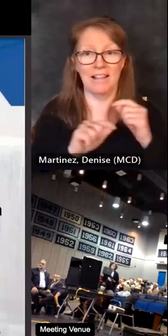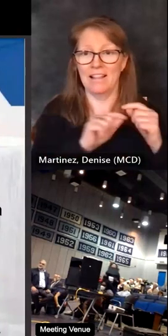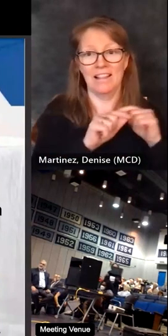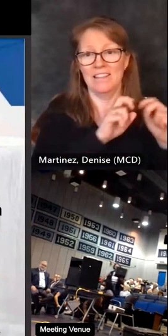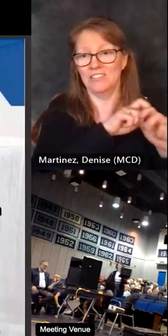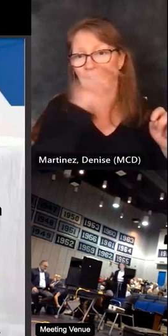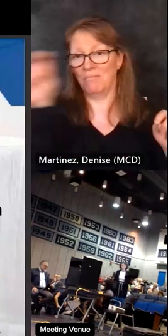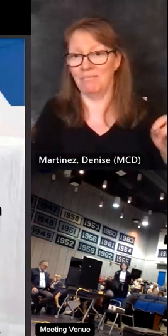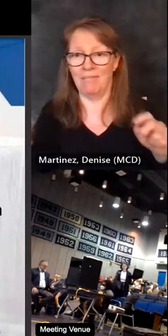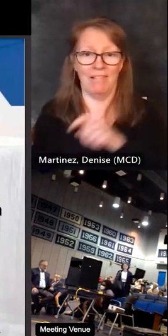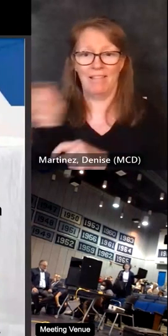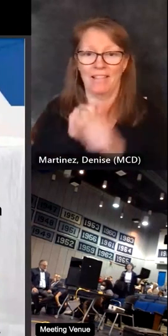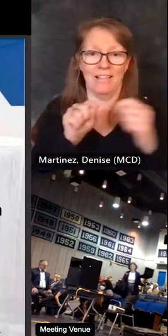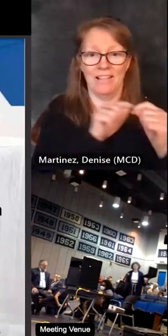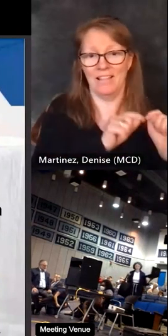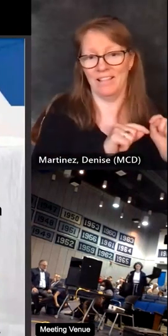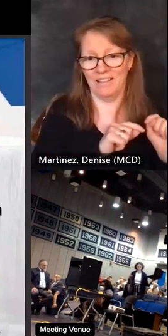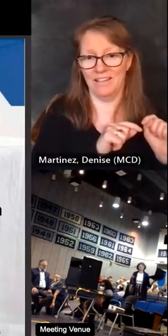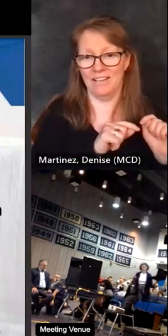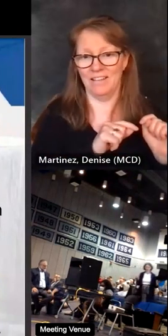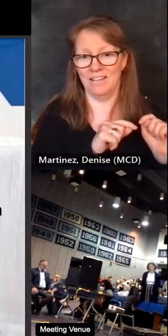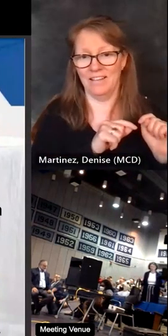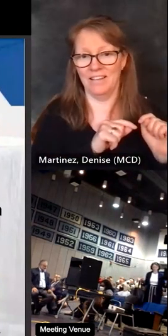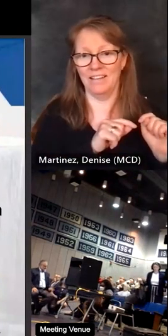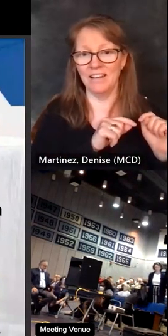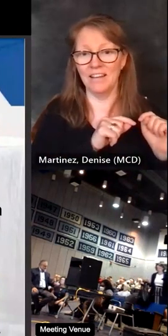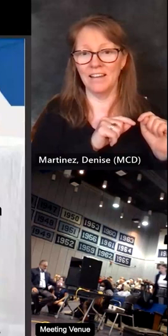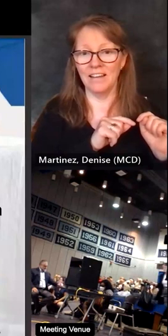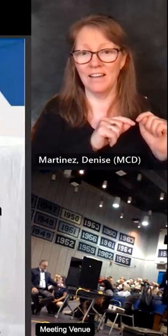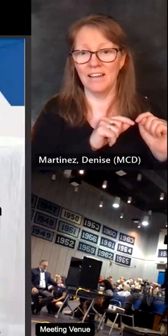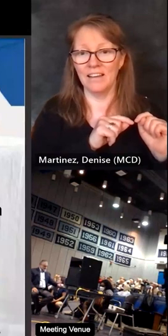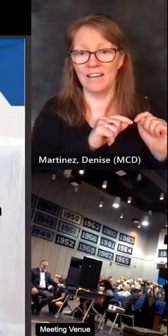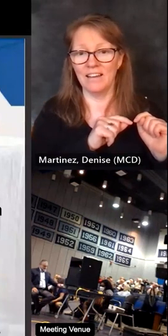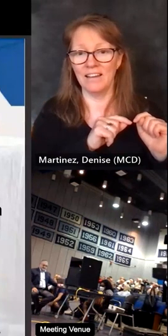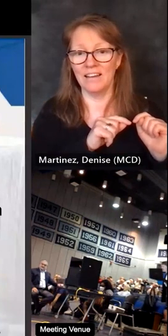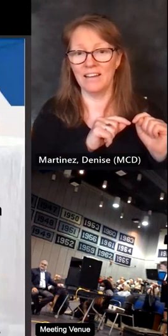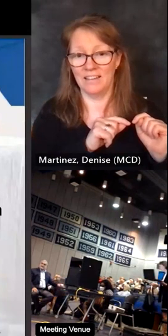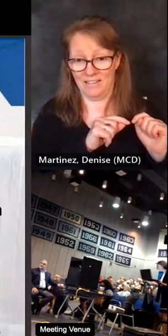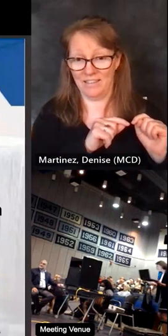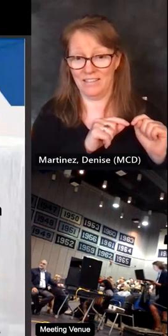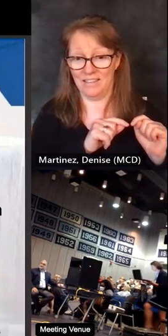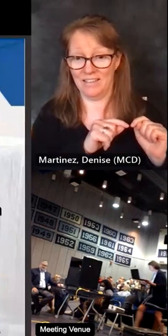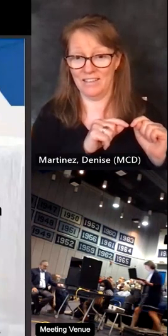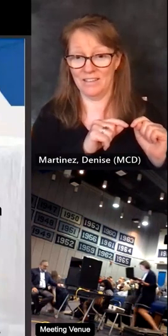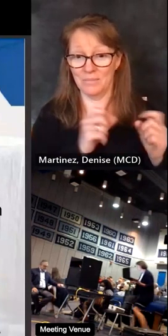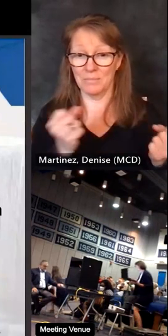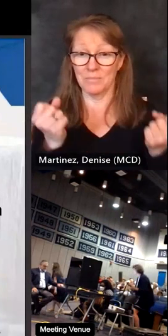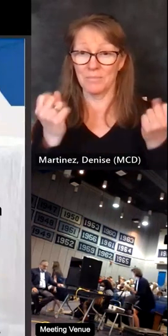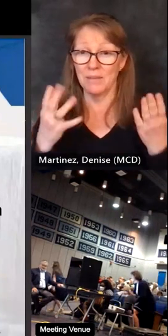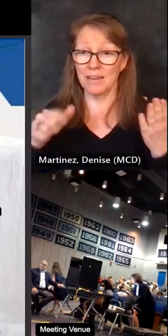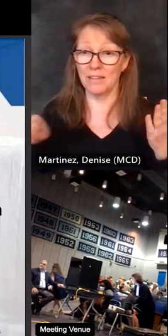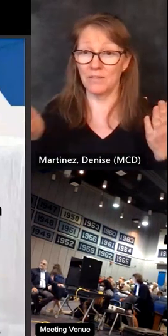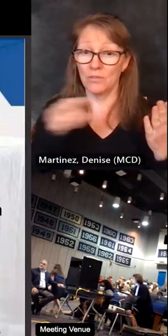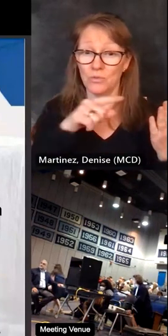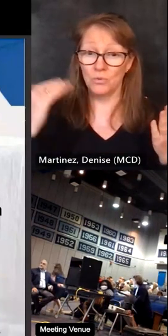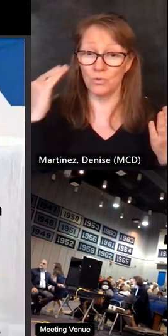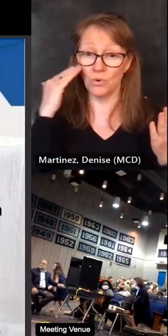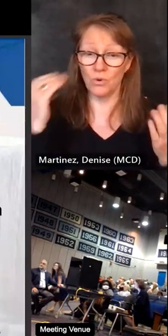Just kidding. All right. And thirdly, as many of you are aware, I know there's a number of local